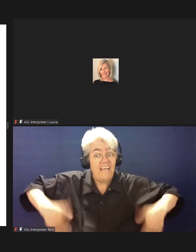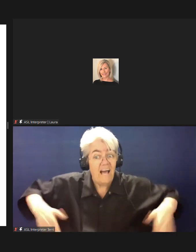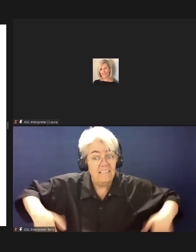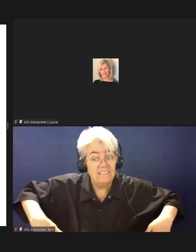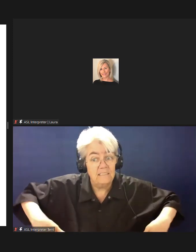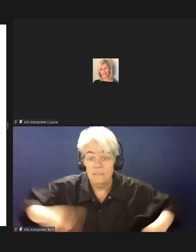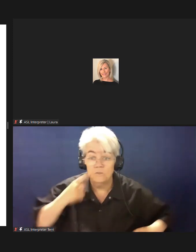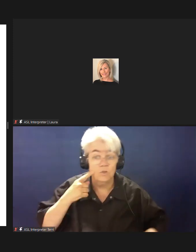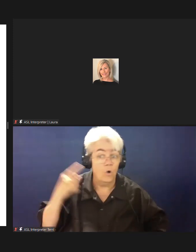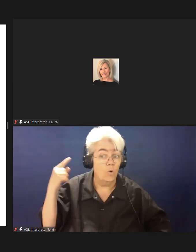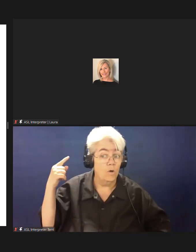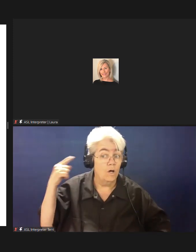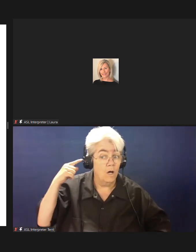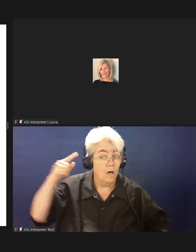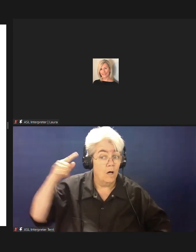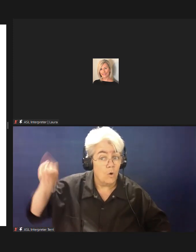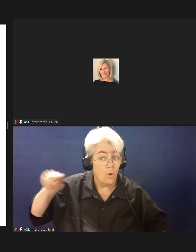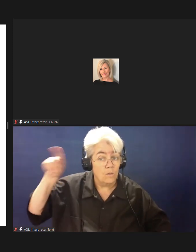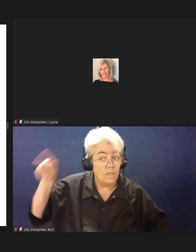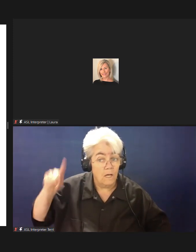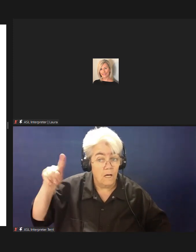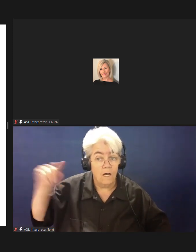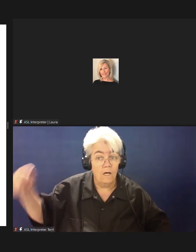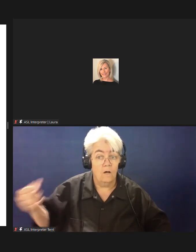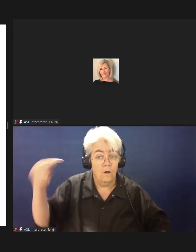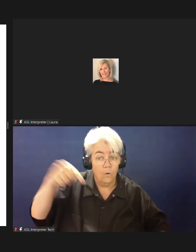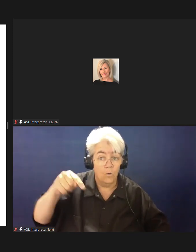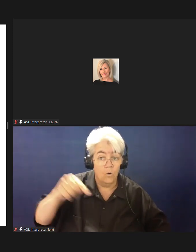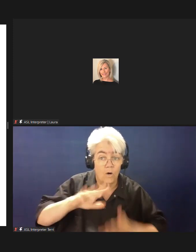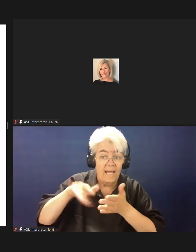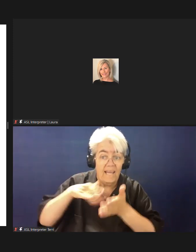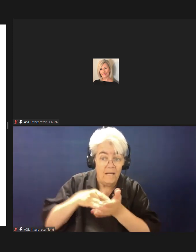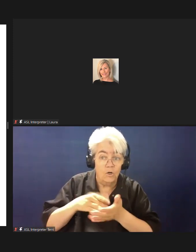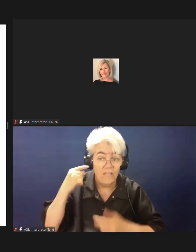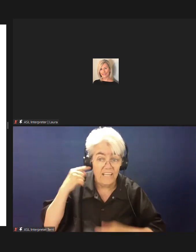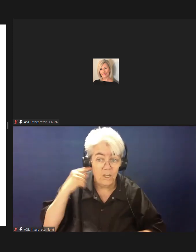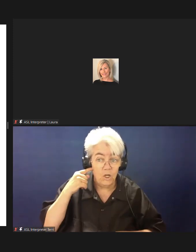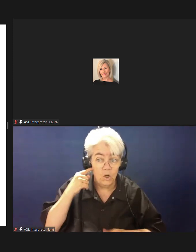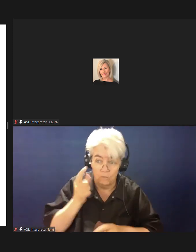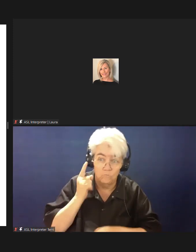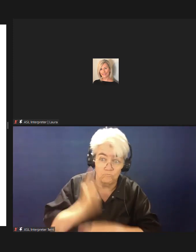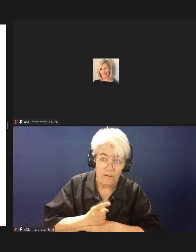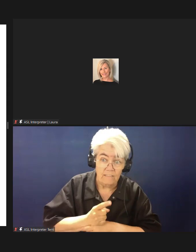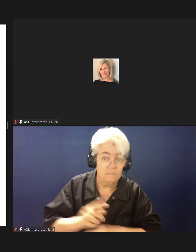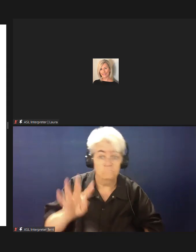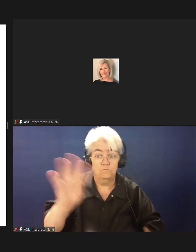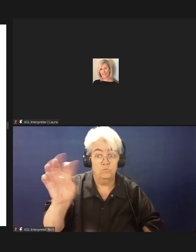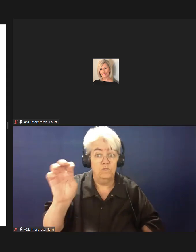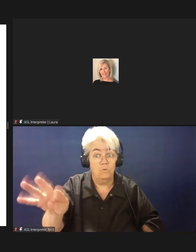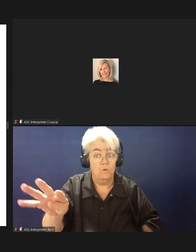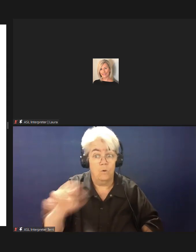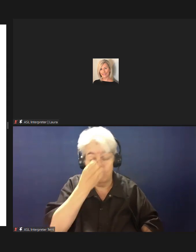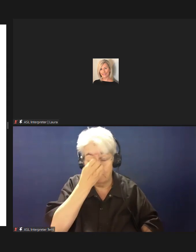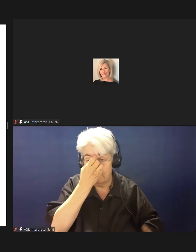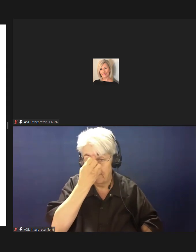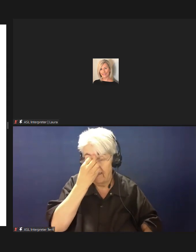ear or the cochlea is functioning properly. And unfortunately, most healthcare providers do not have hearing screening